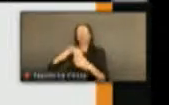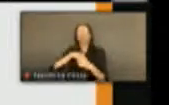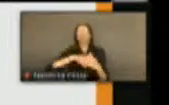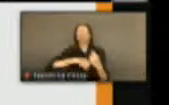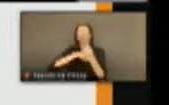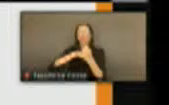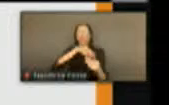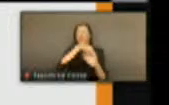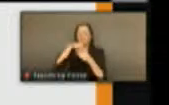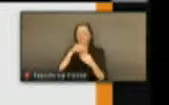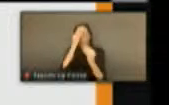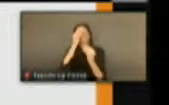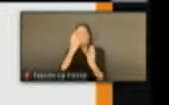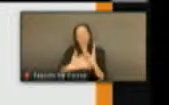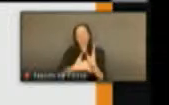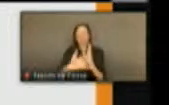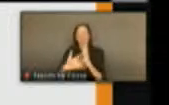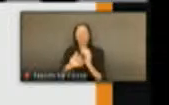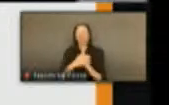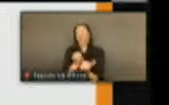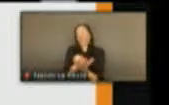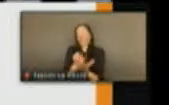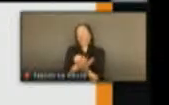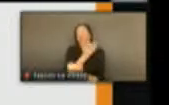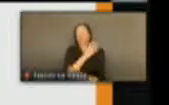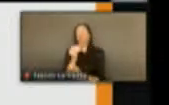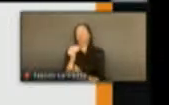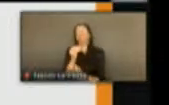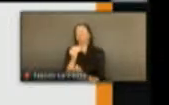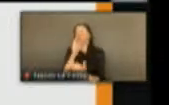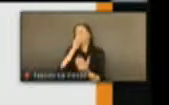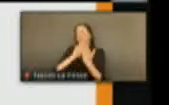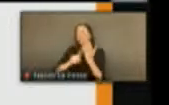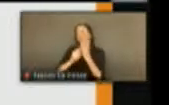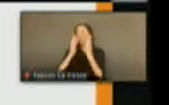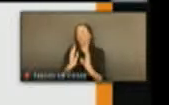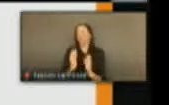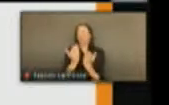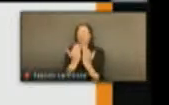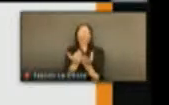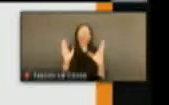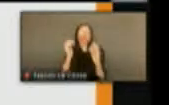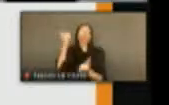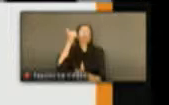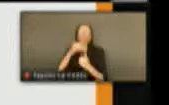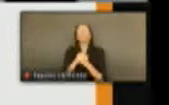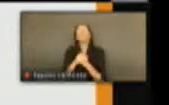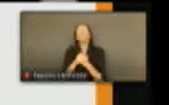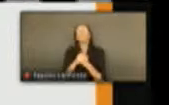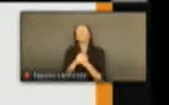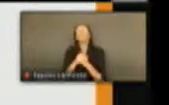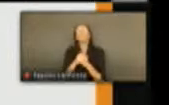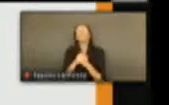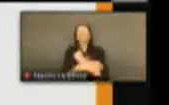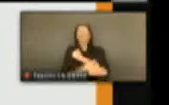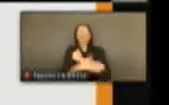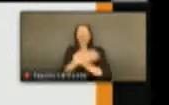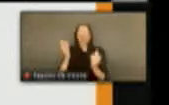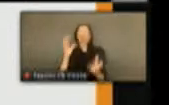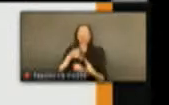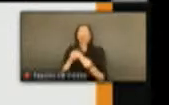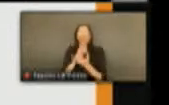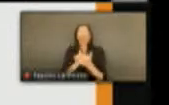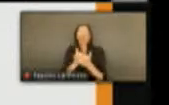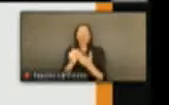technology, finance, and the Inspector General. The county's total budget is $9 billion.